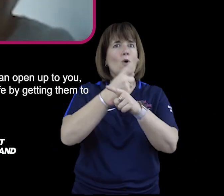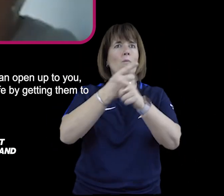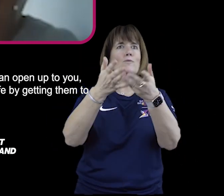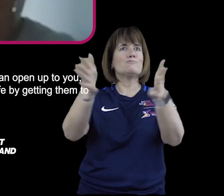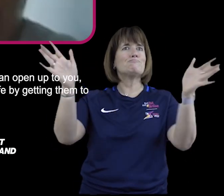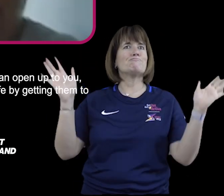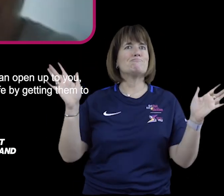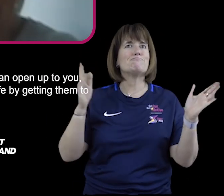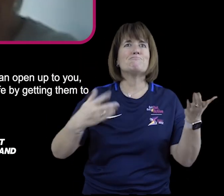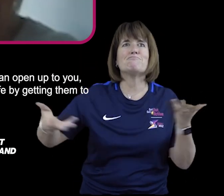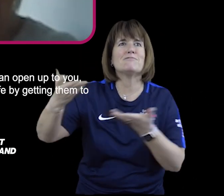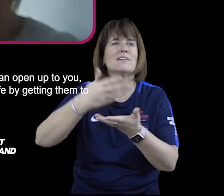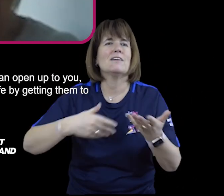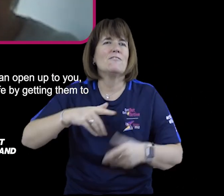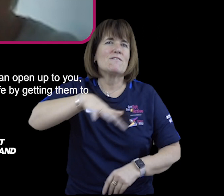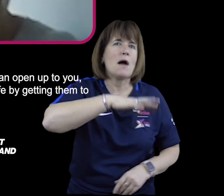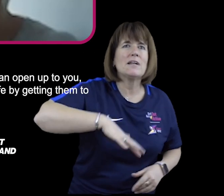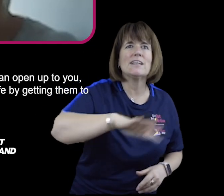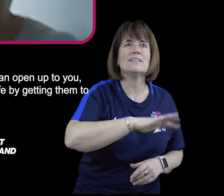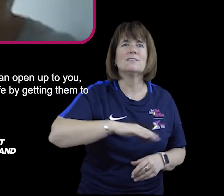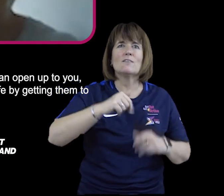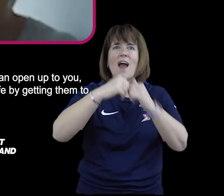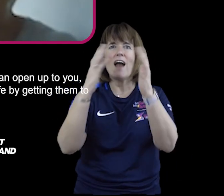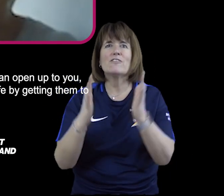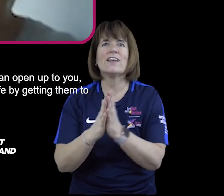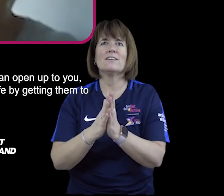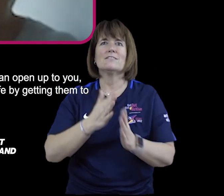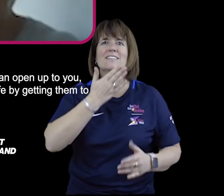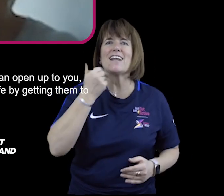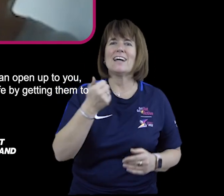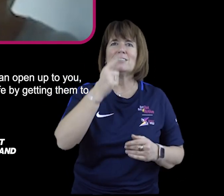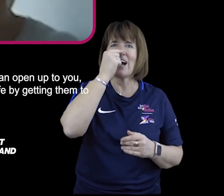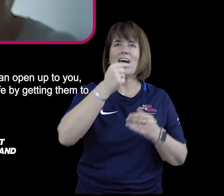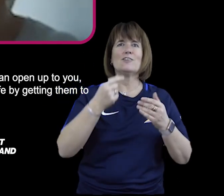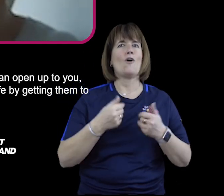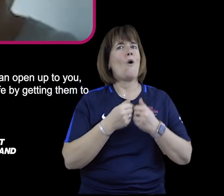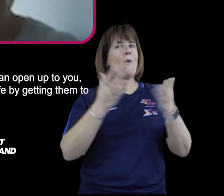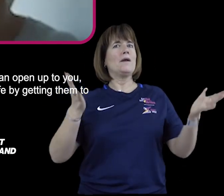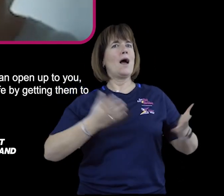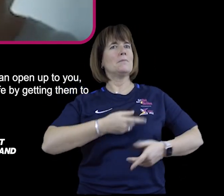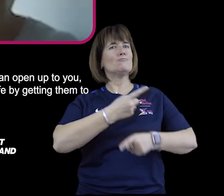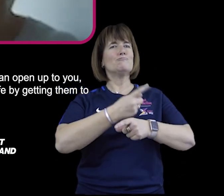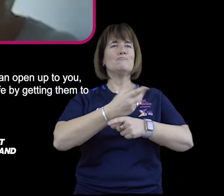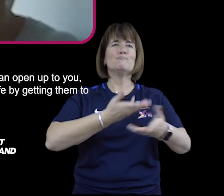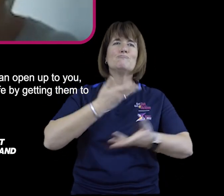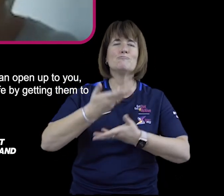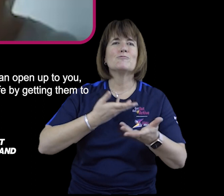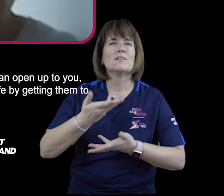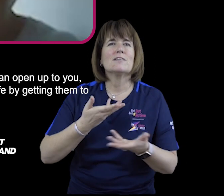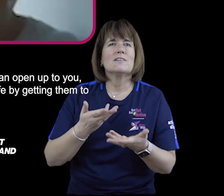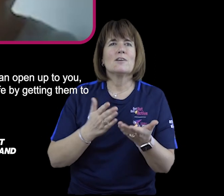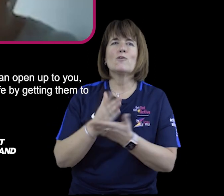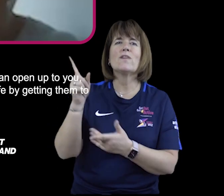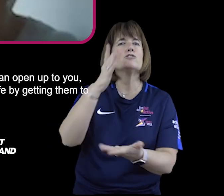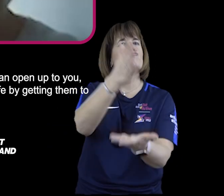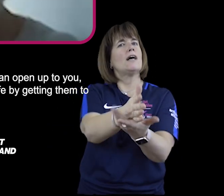talk about families. They talk to you about everything, and it's really nice that they can open